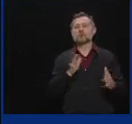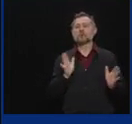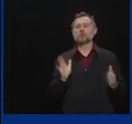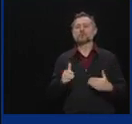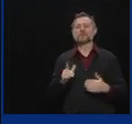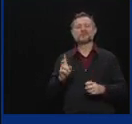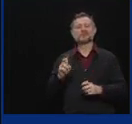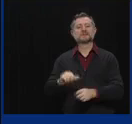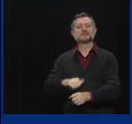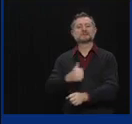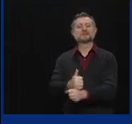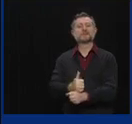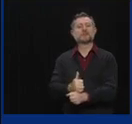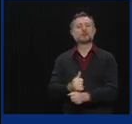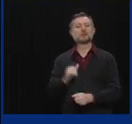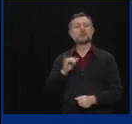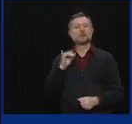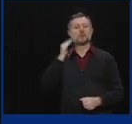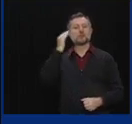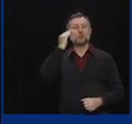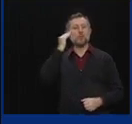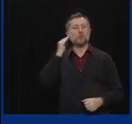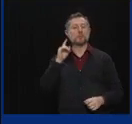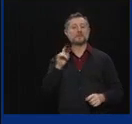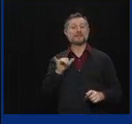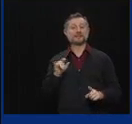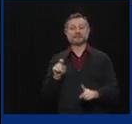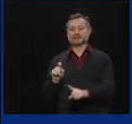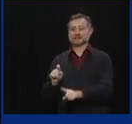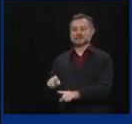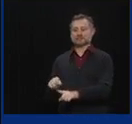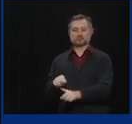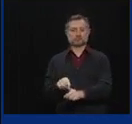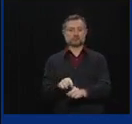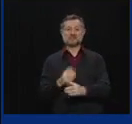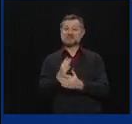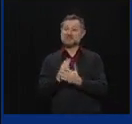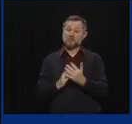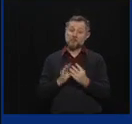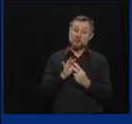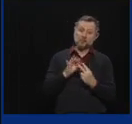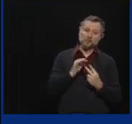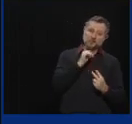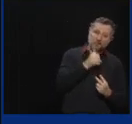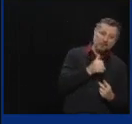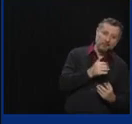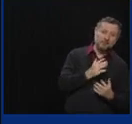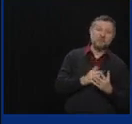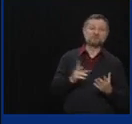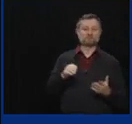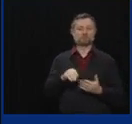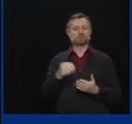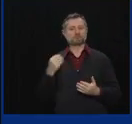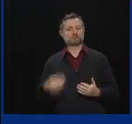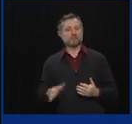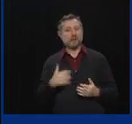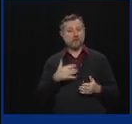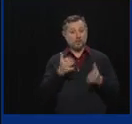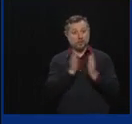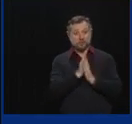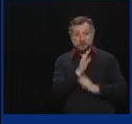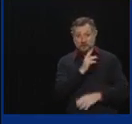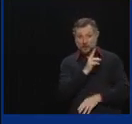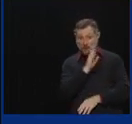many of them can go into their surge staffing levels. Some choose not to. It's more expensive. So we first ask the hospitals in